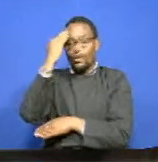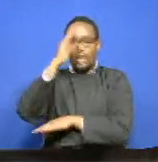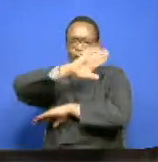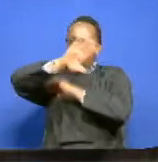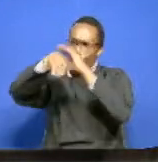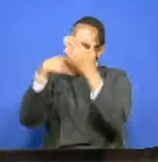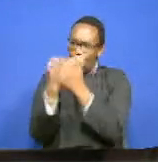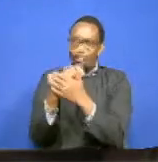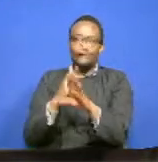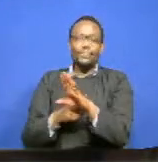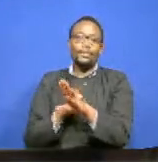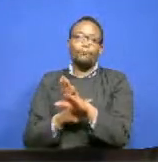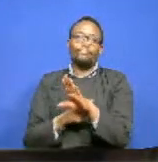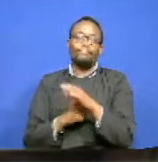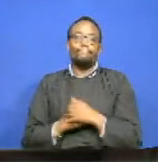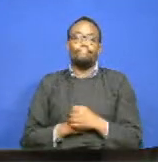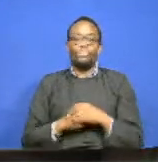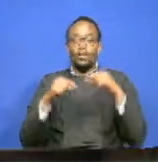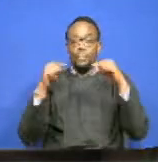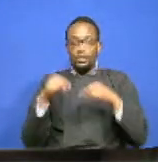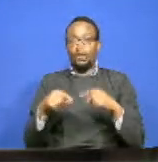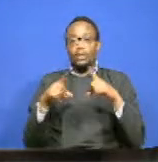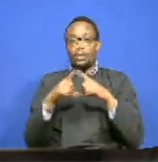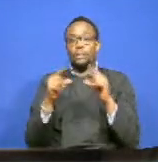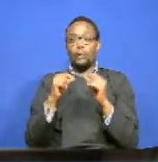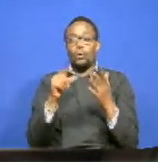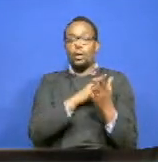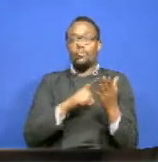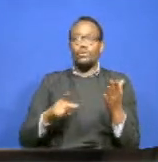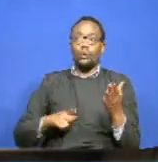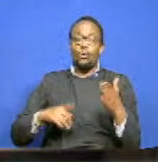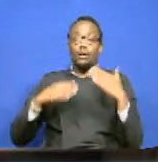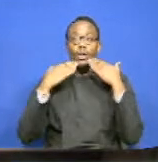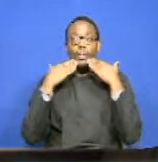wholeheartedly. This is the word of the Lord.